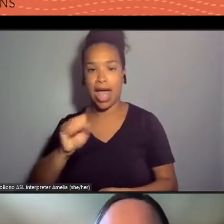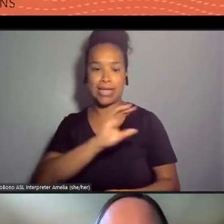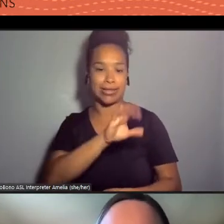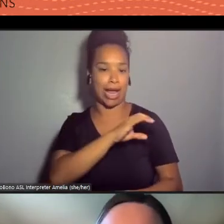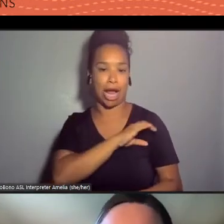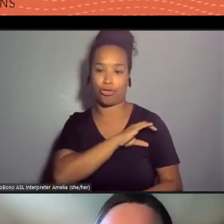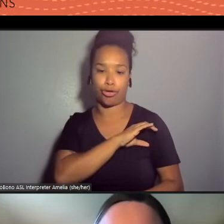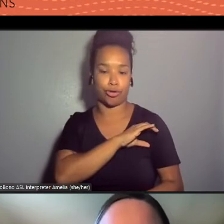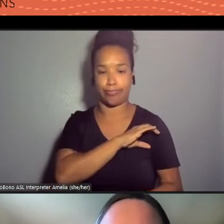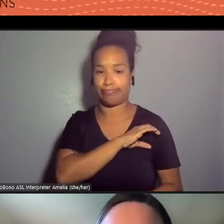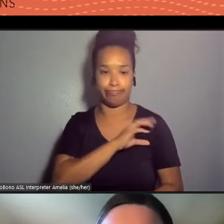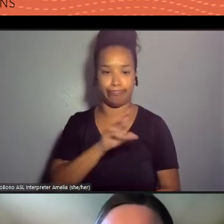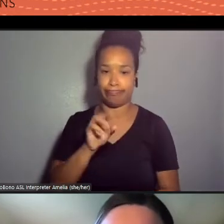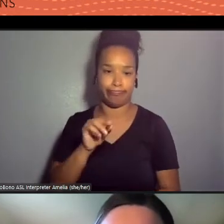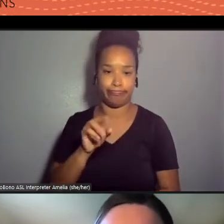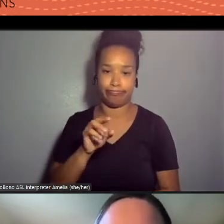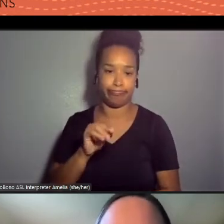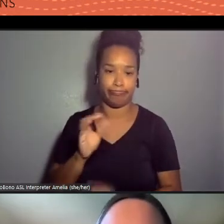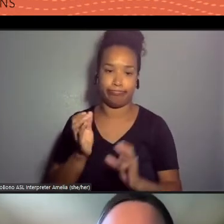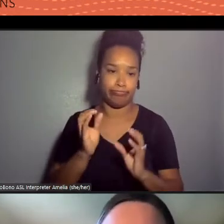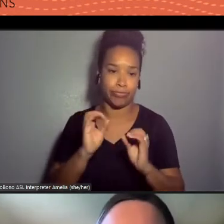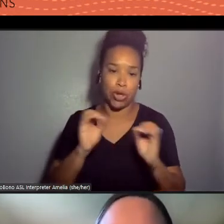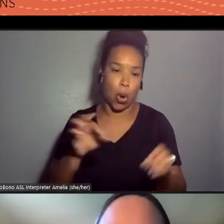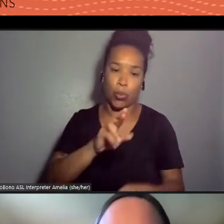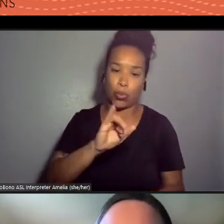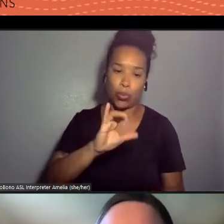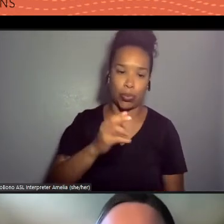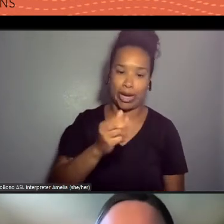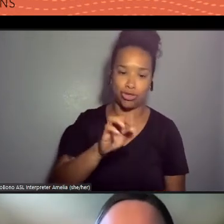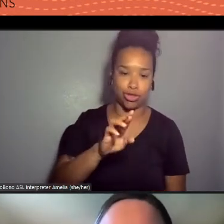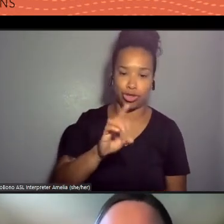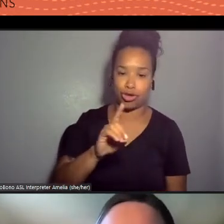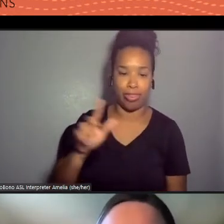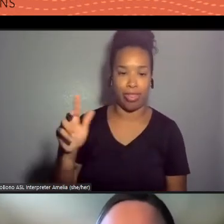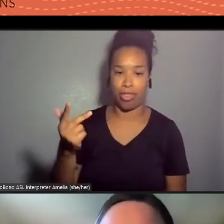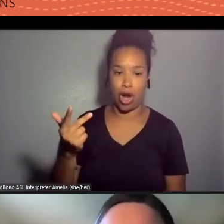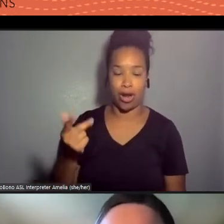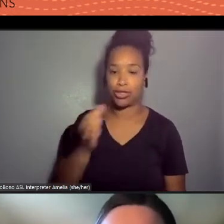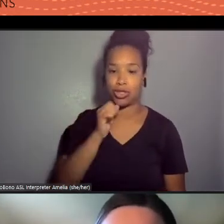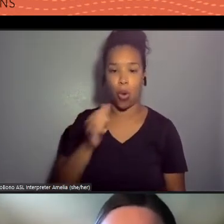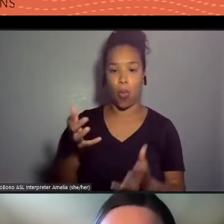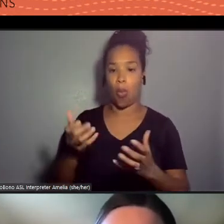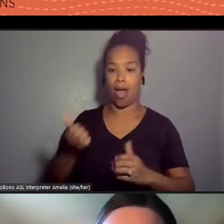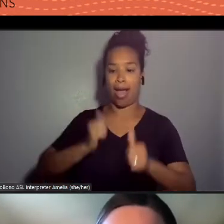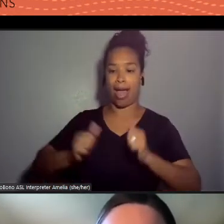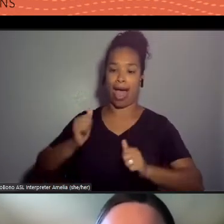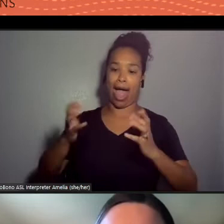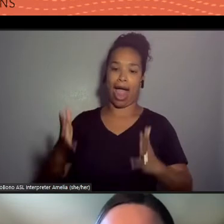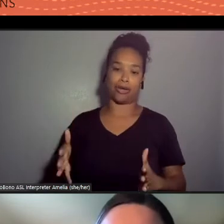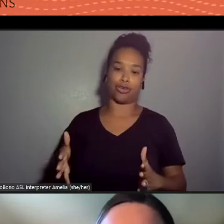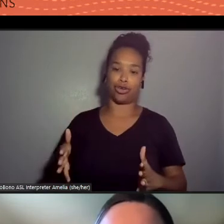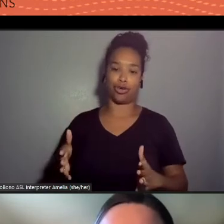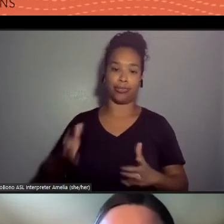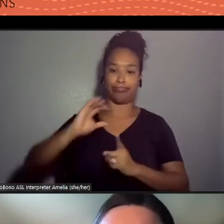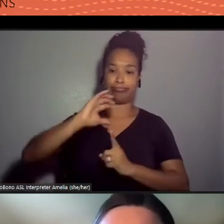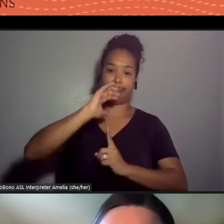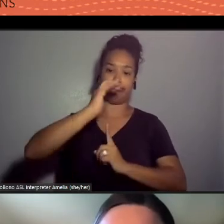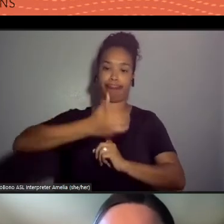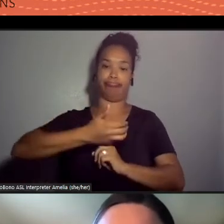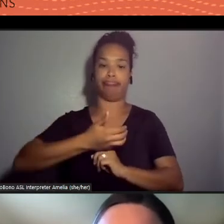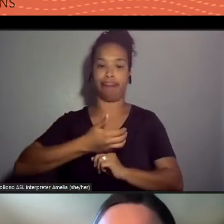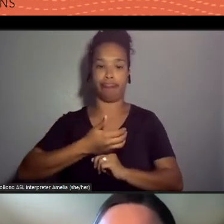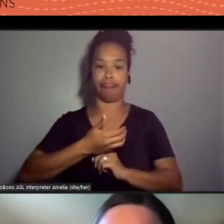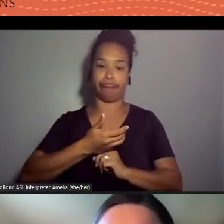There is no Richard III. I don't want them to disappear, think that their job is to disappear inside